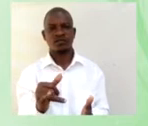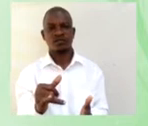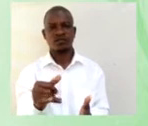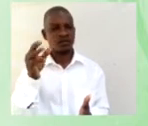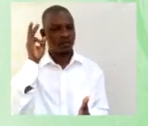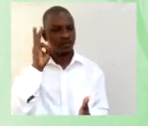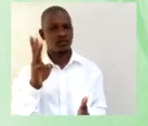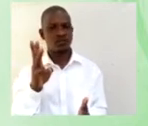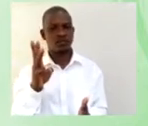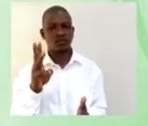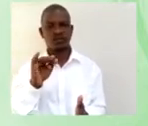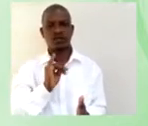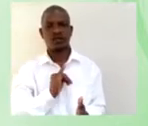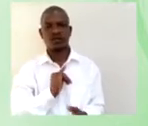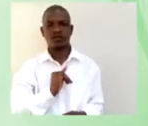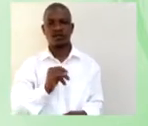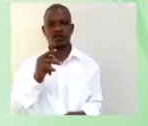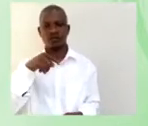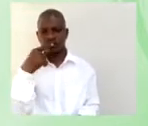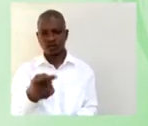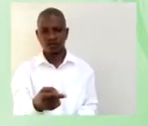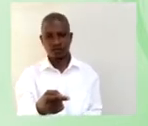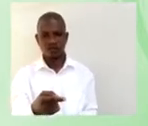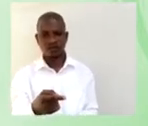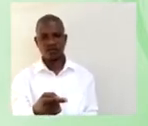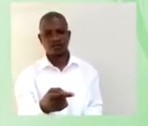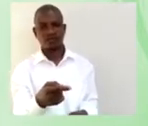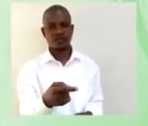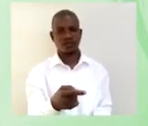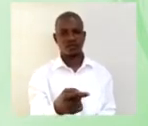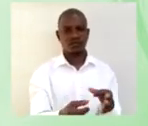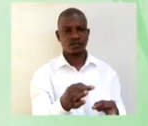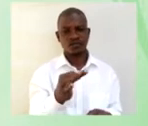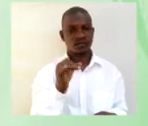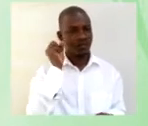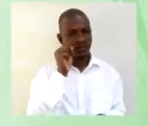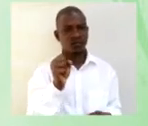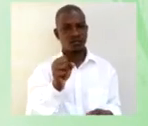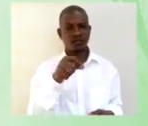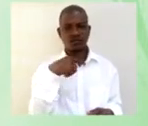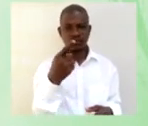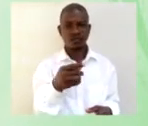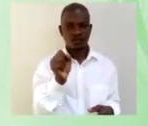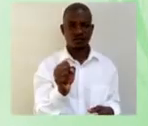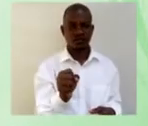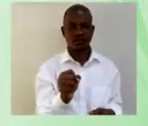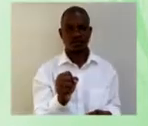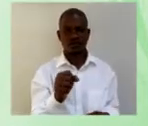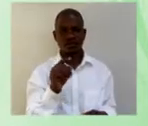They, we, I, say. He, she,